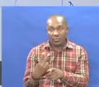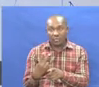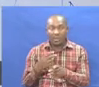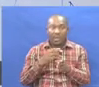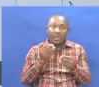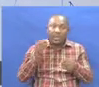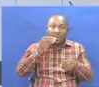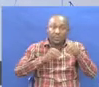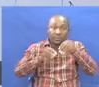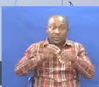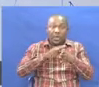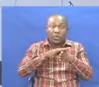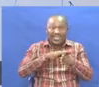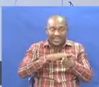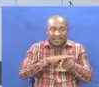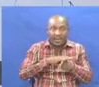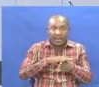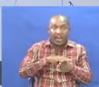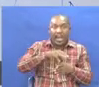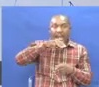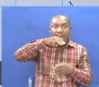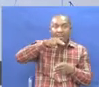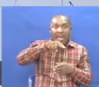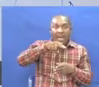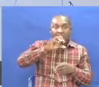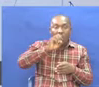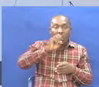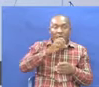manganese 4 oxide. Manganese